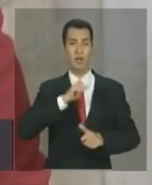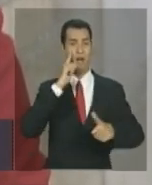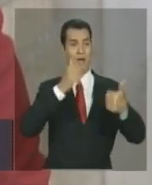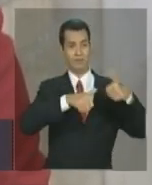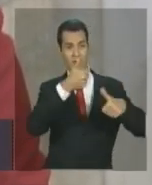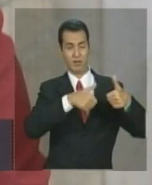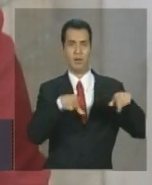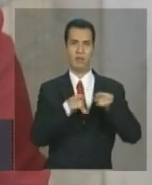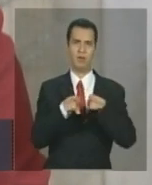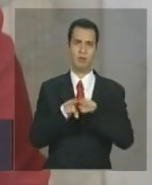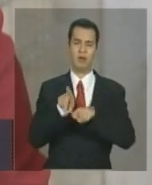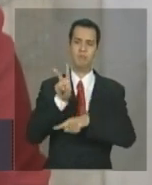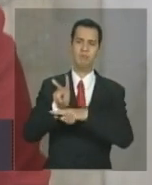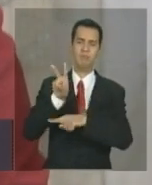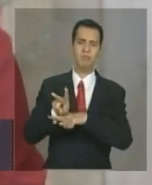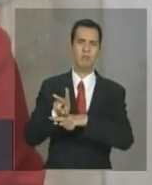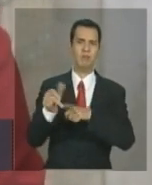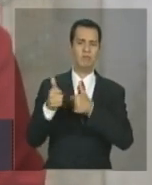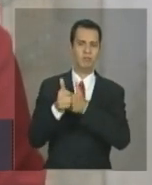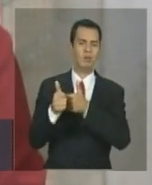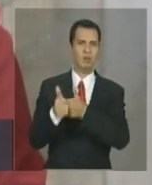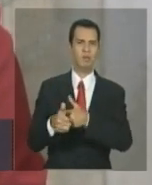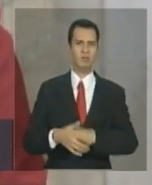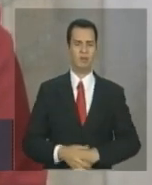for assessment and monitoring.